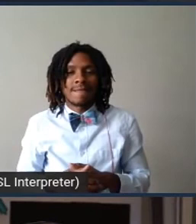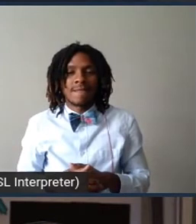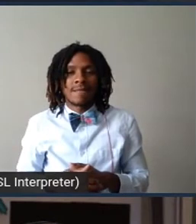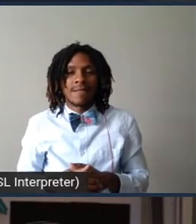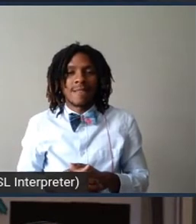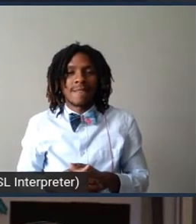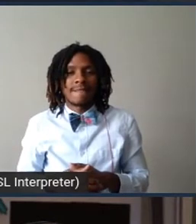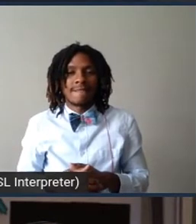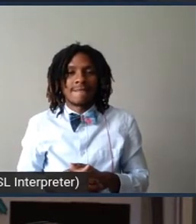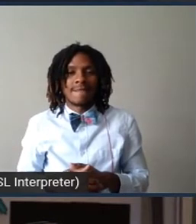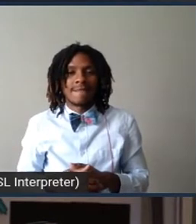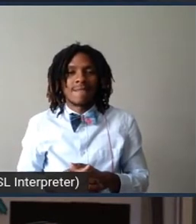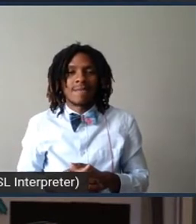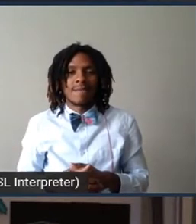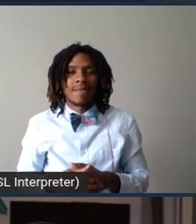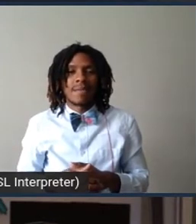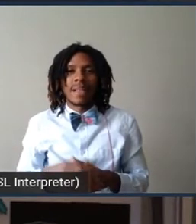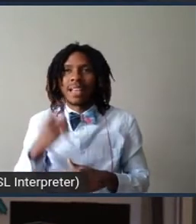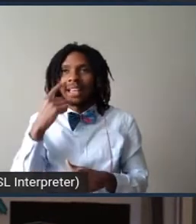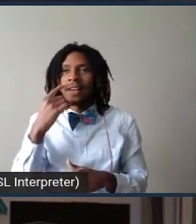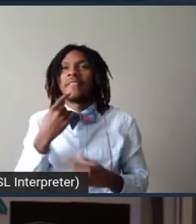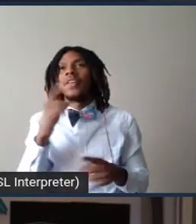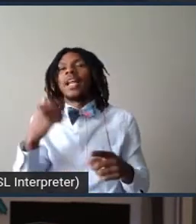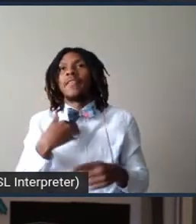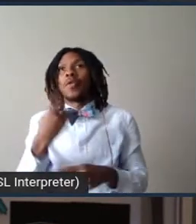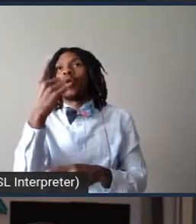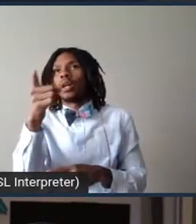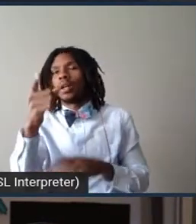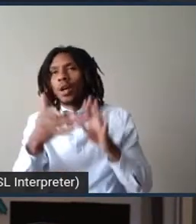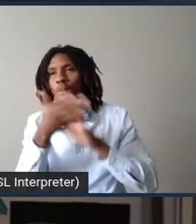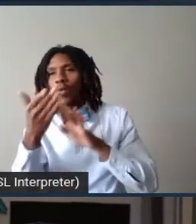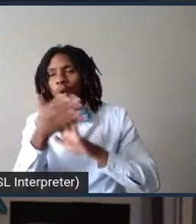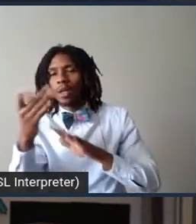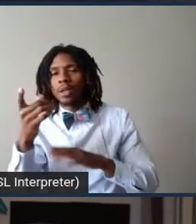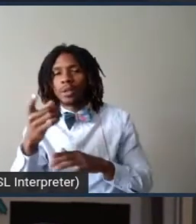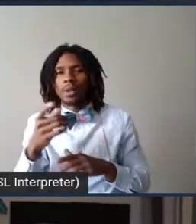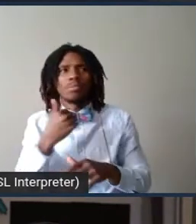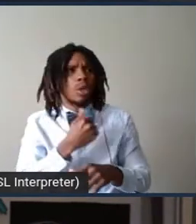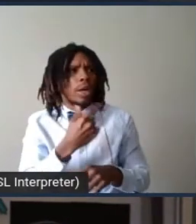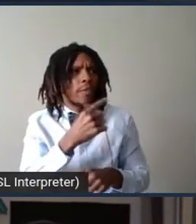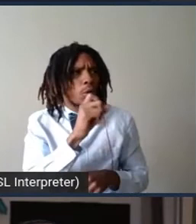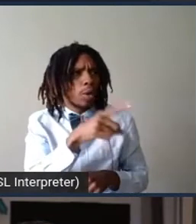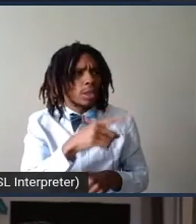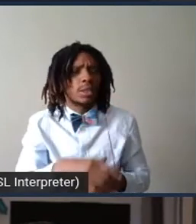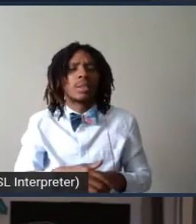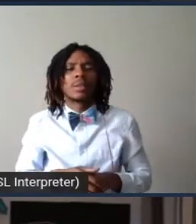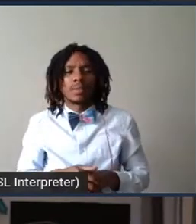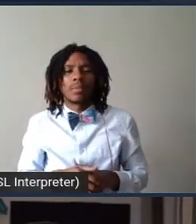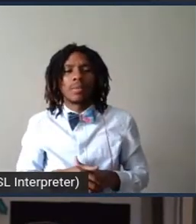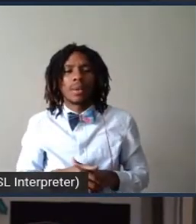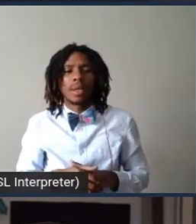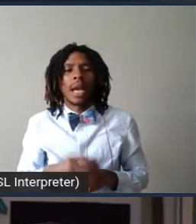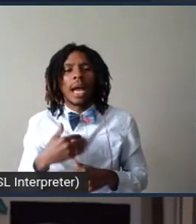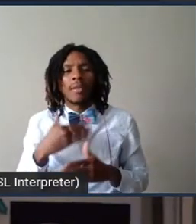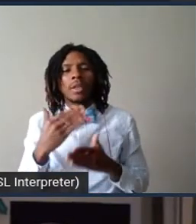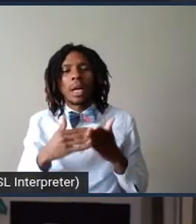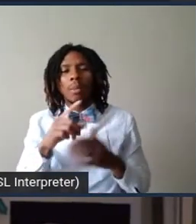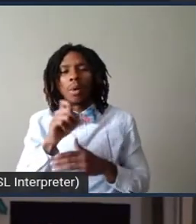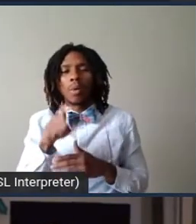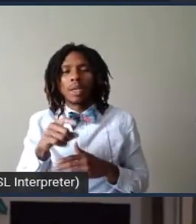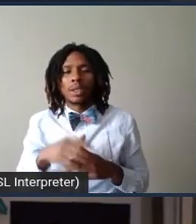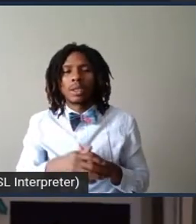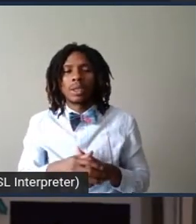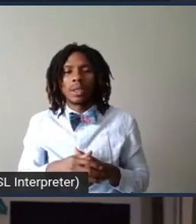There you go. We have at least one running. Okay, that's good. We have a couple. I'm sorry, did you have a question? So I may have some questions here.